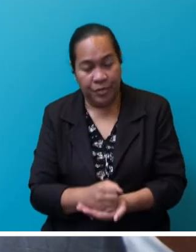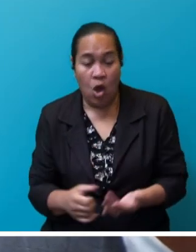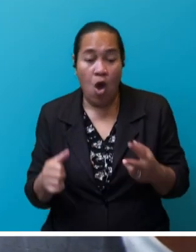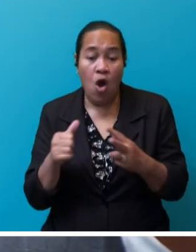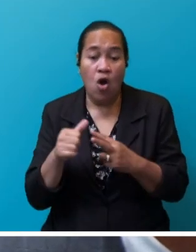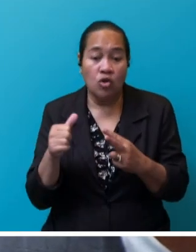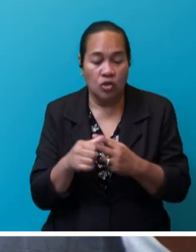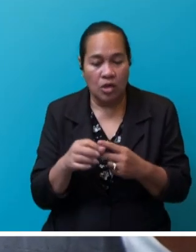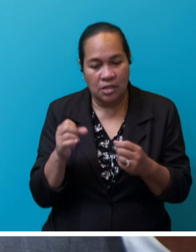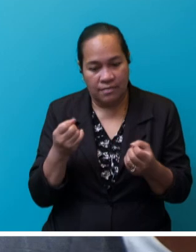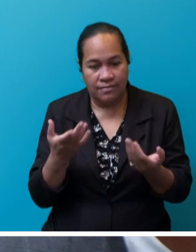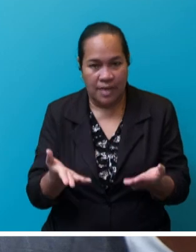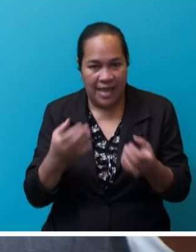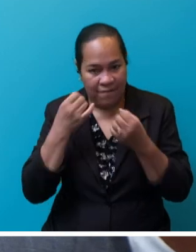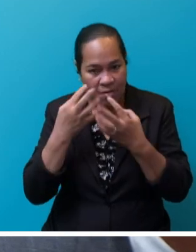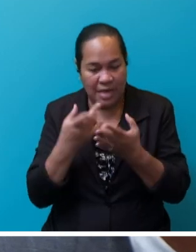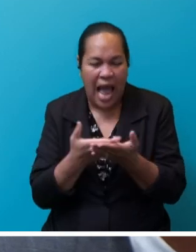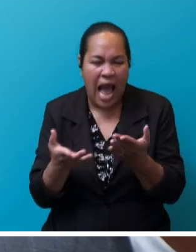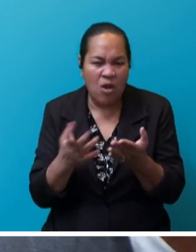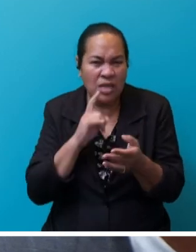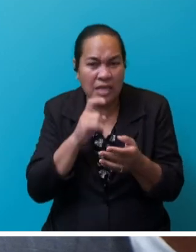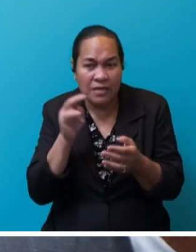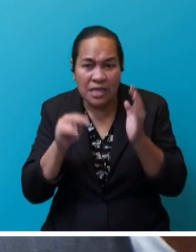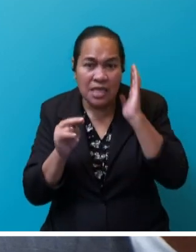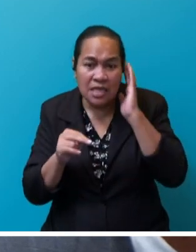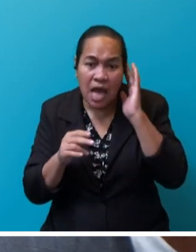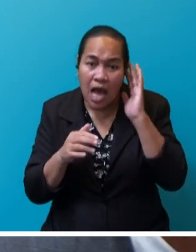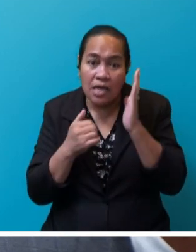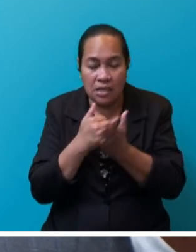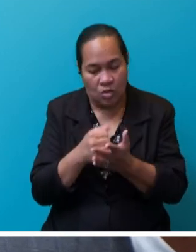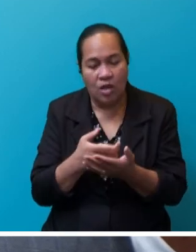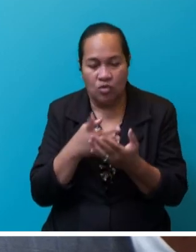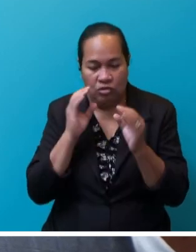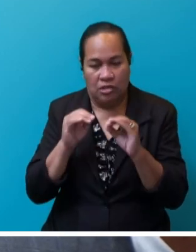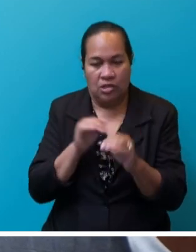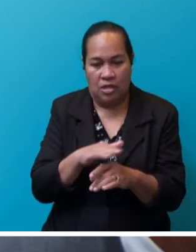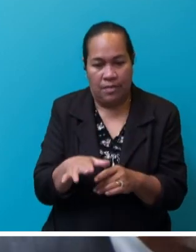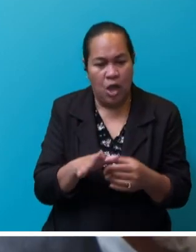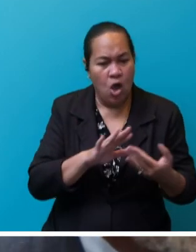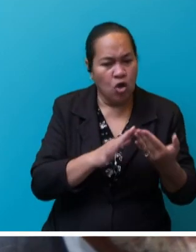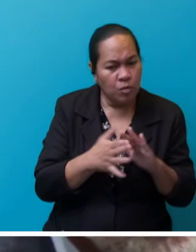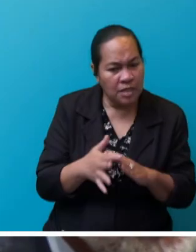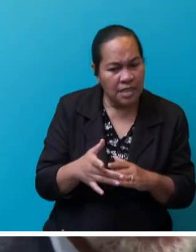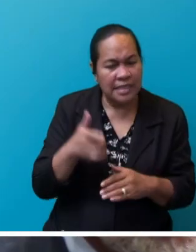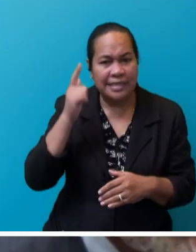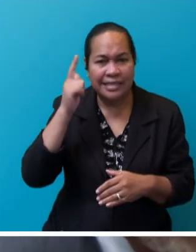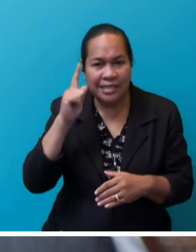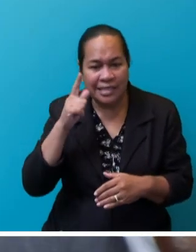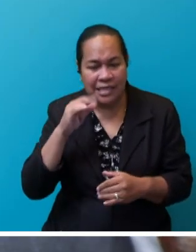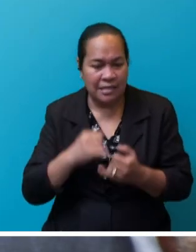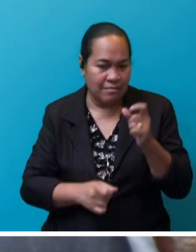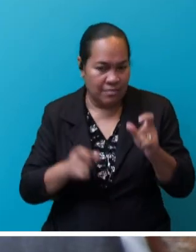of information on how to seek assistance if in need. Community elders, teachers, students, and stakeholders had